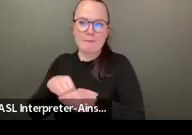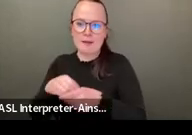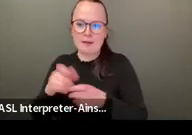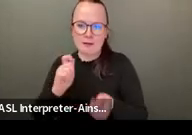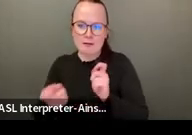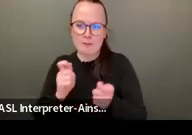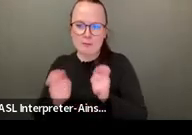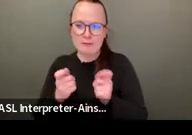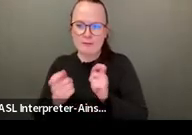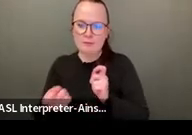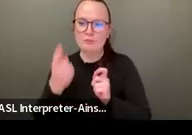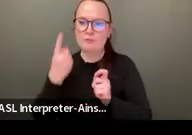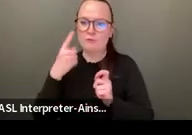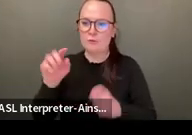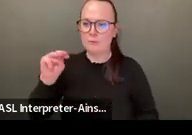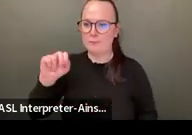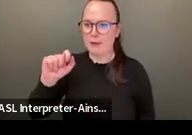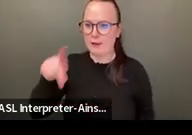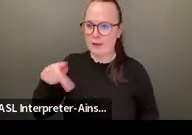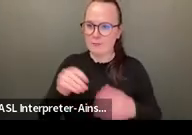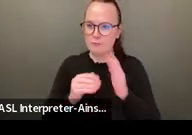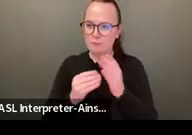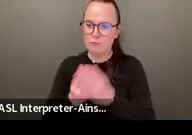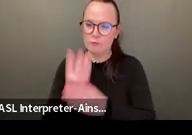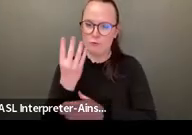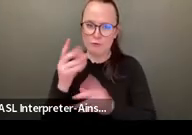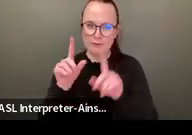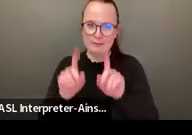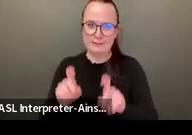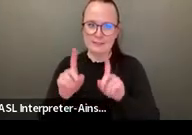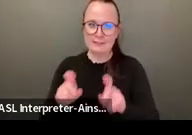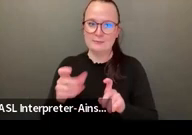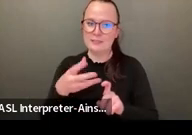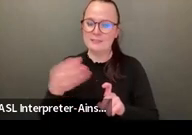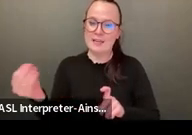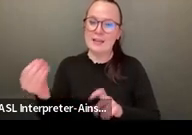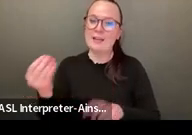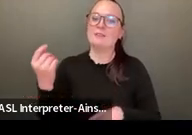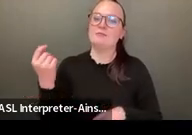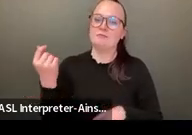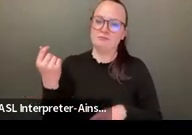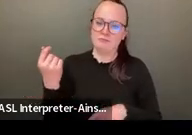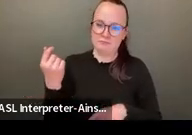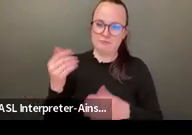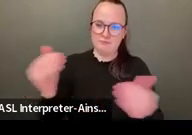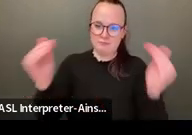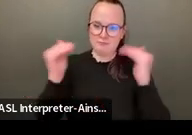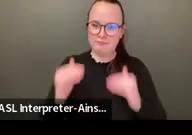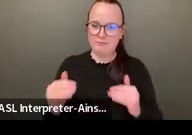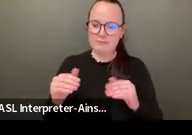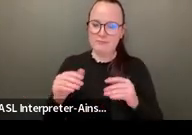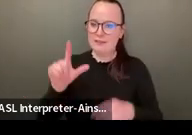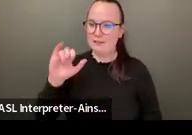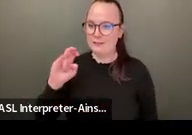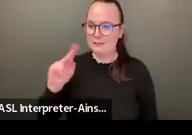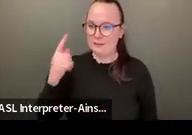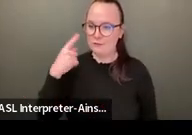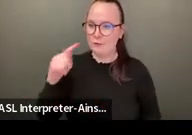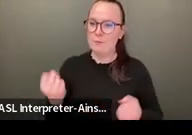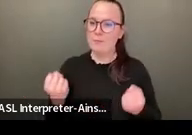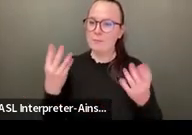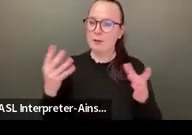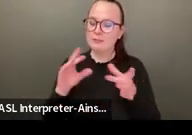for the MAP growth assessments, as well as the Maine through year. And then a link to the multilingual learners